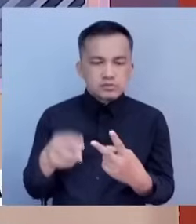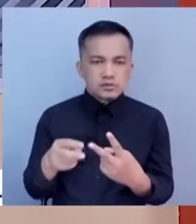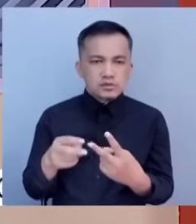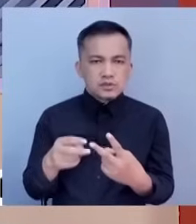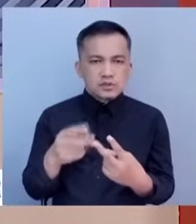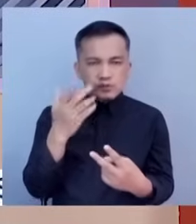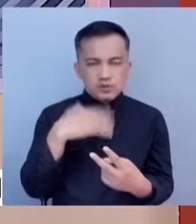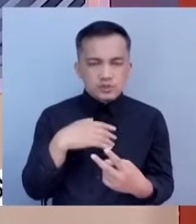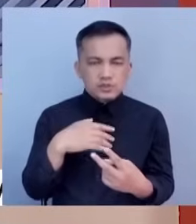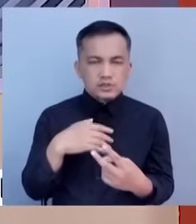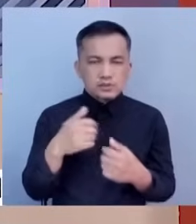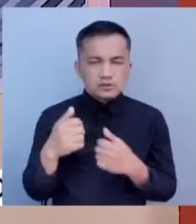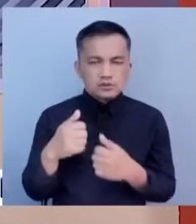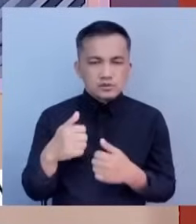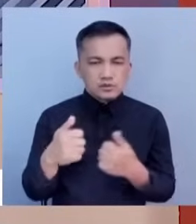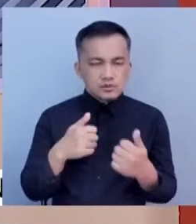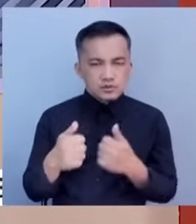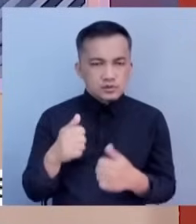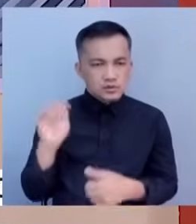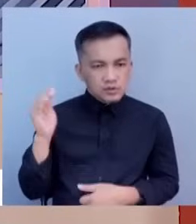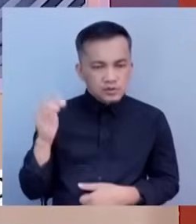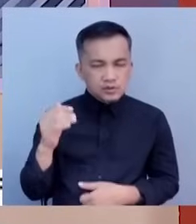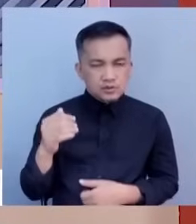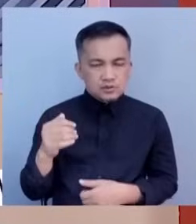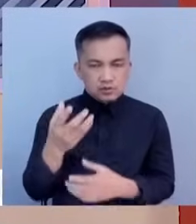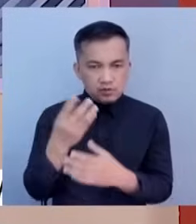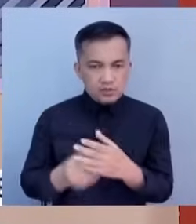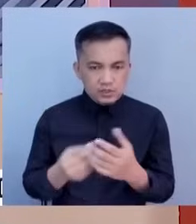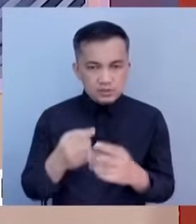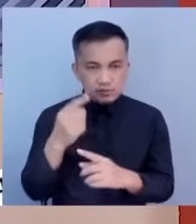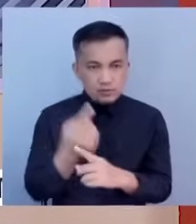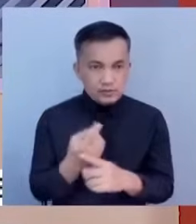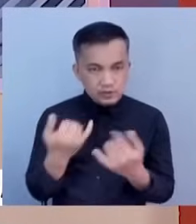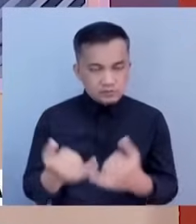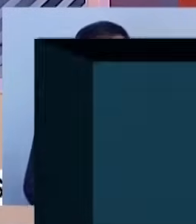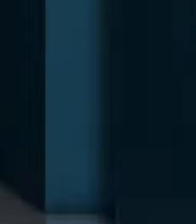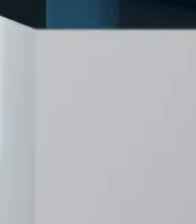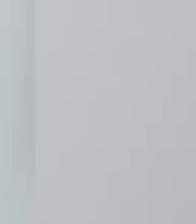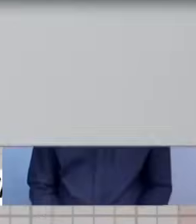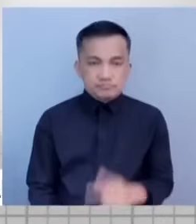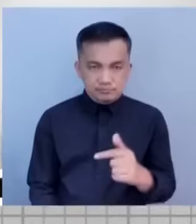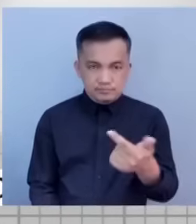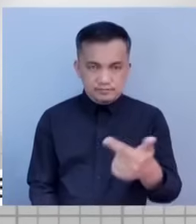pageant contestant who has been missing for over a month now. Jeff Caparaz has details.